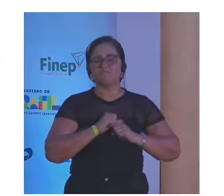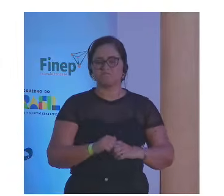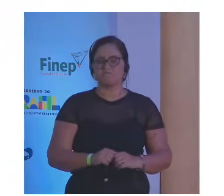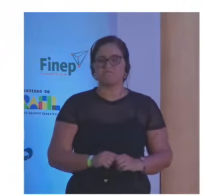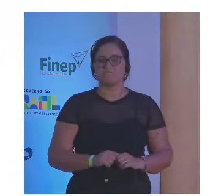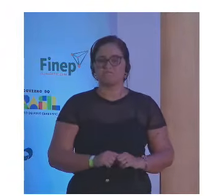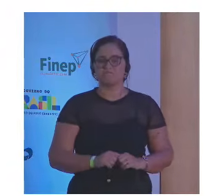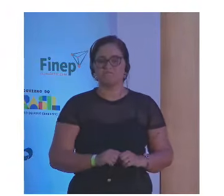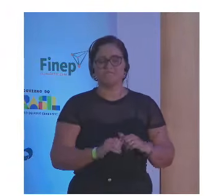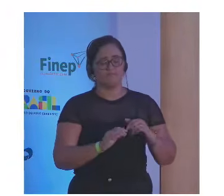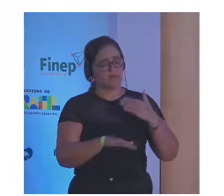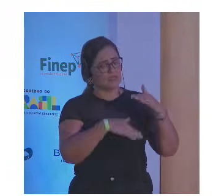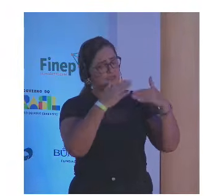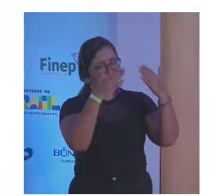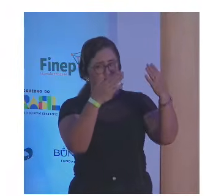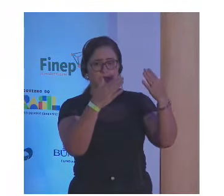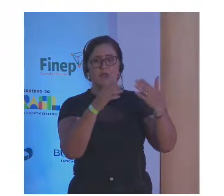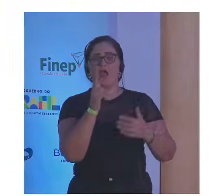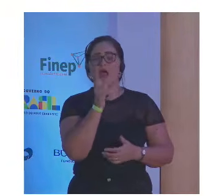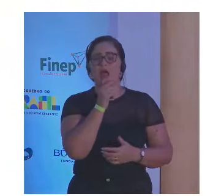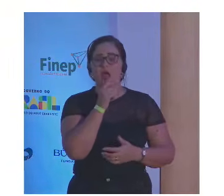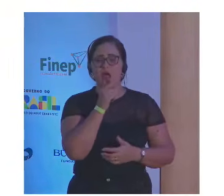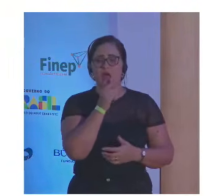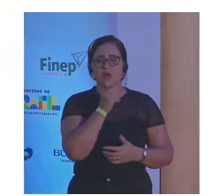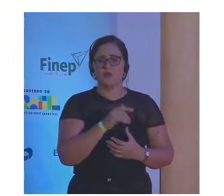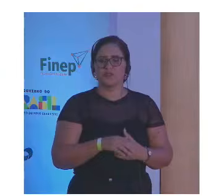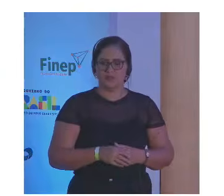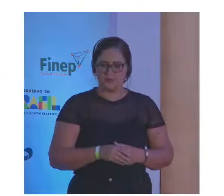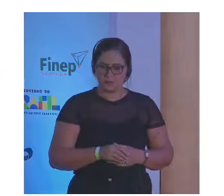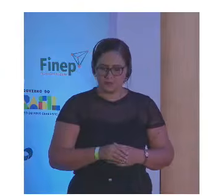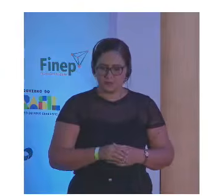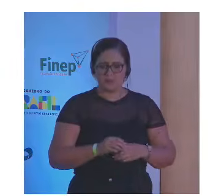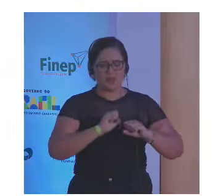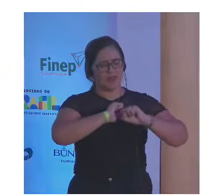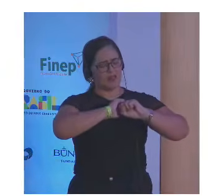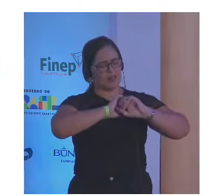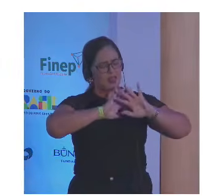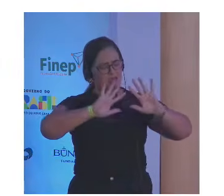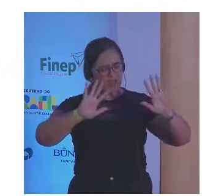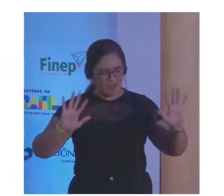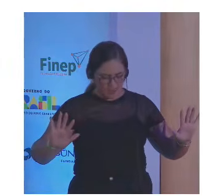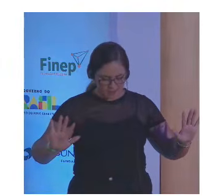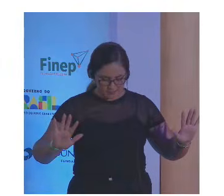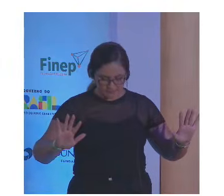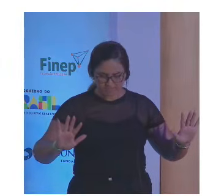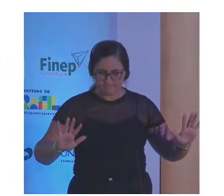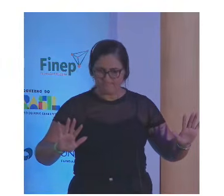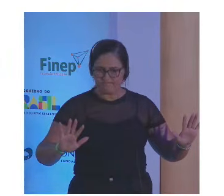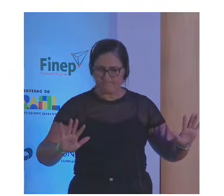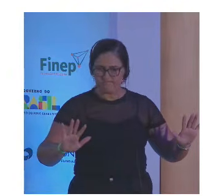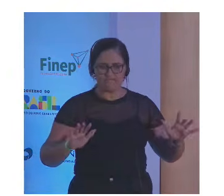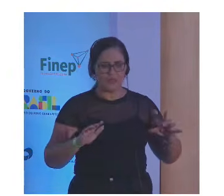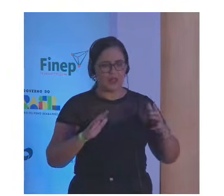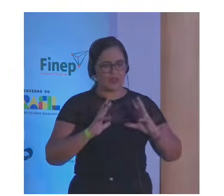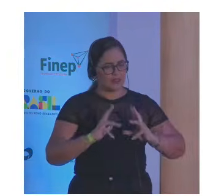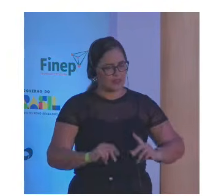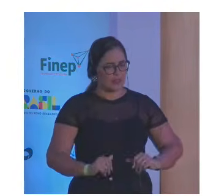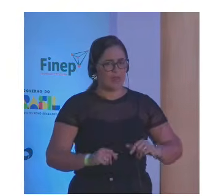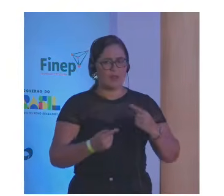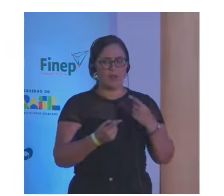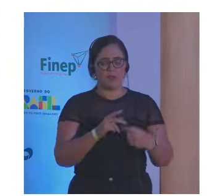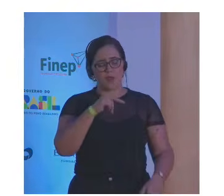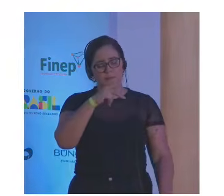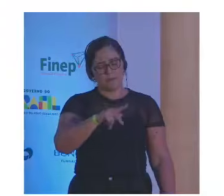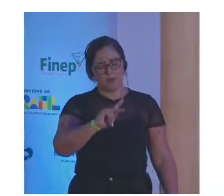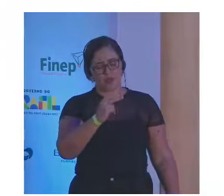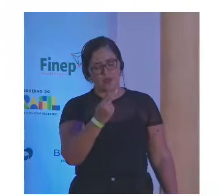oligotrophic waters are preferred. No messing around with sediments in the water, please. pH